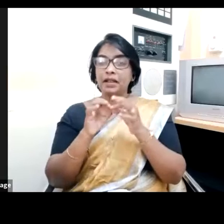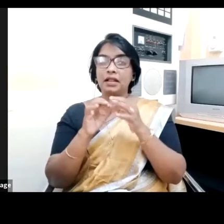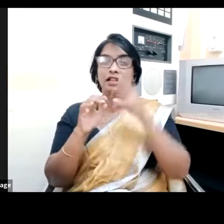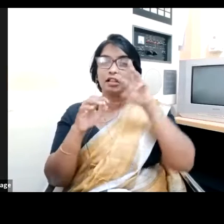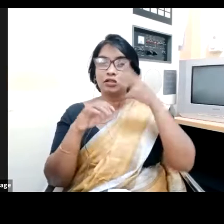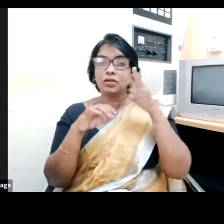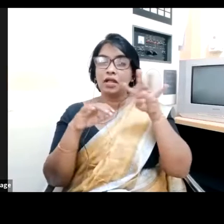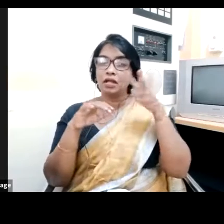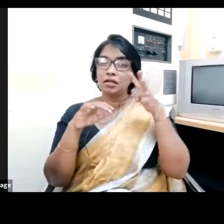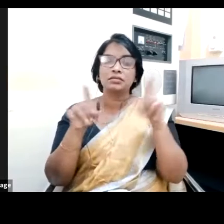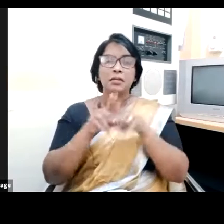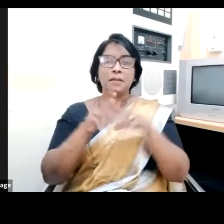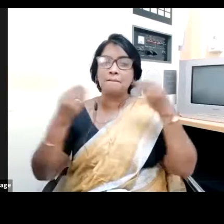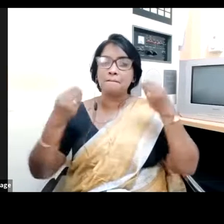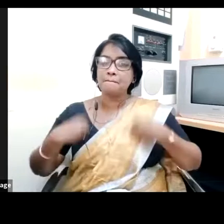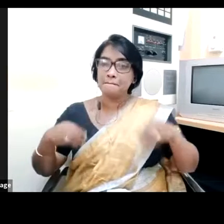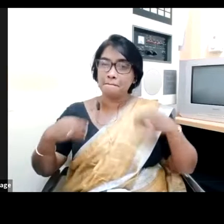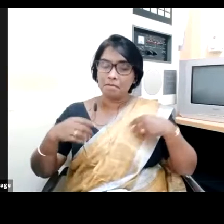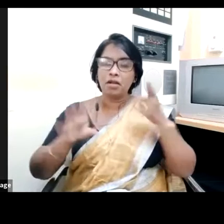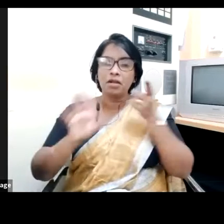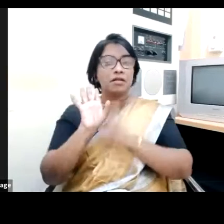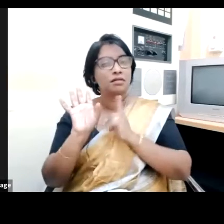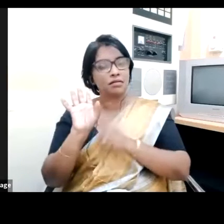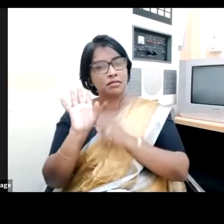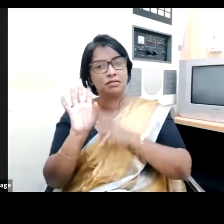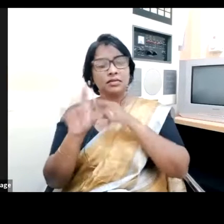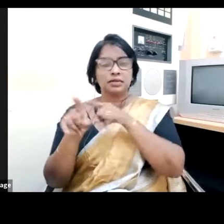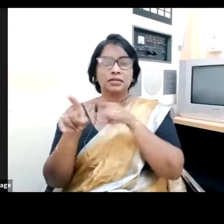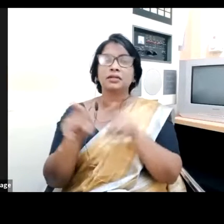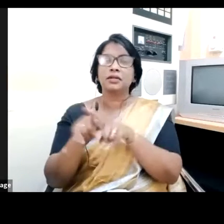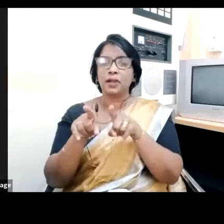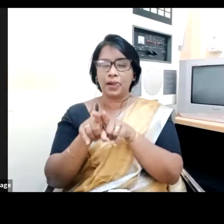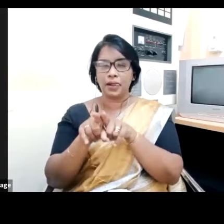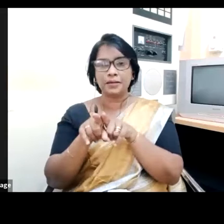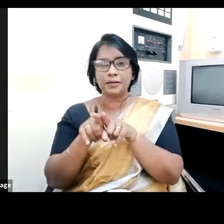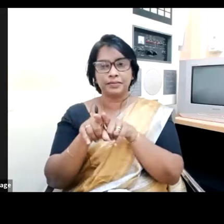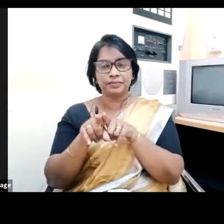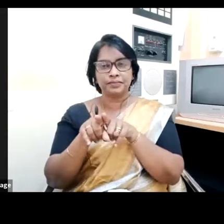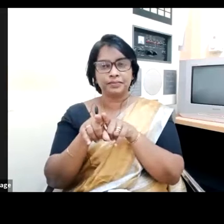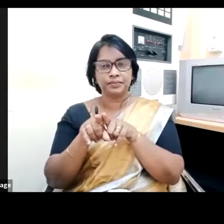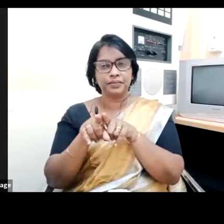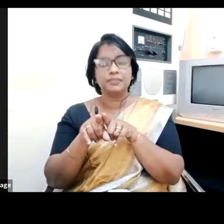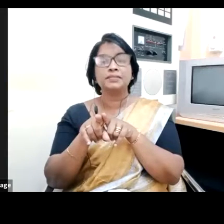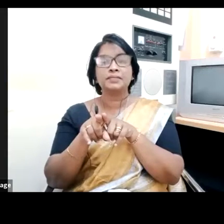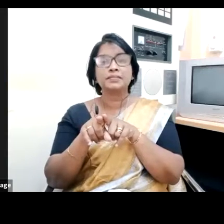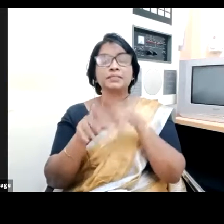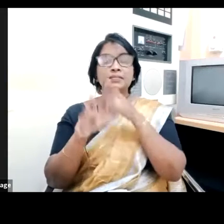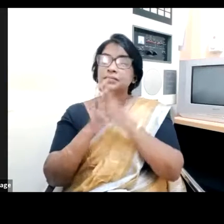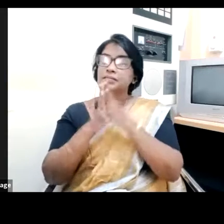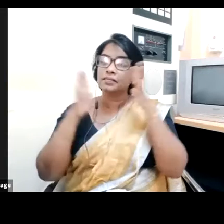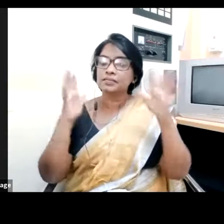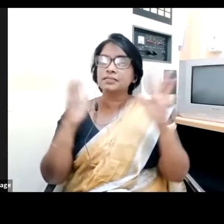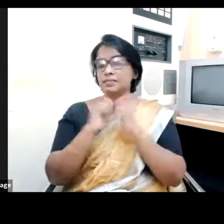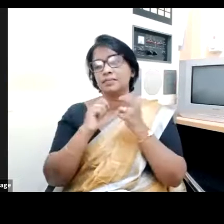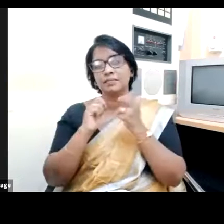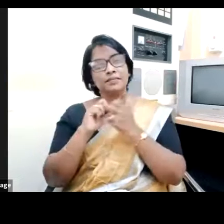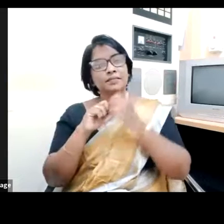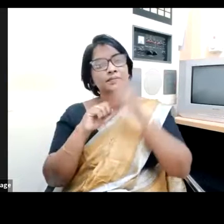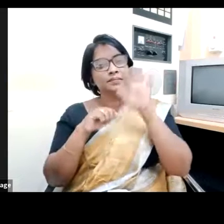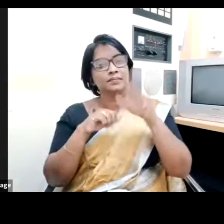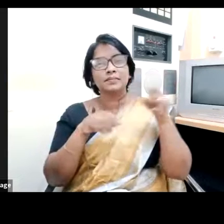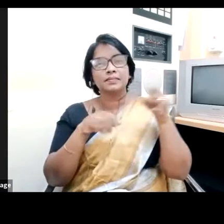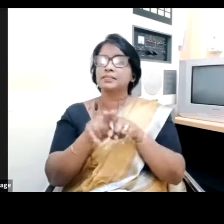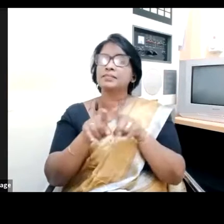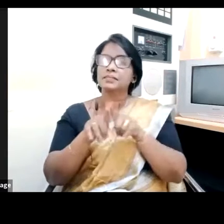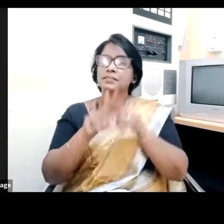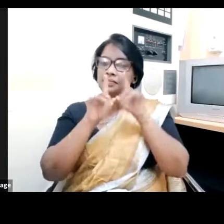about 7 to 10 in the 70s to nearly 700 now per annum. So with those few words, I'm going to invite